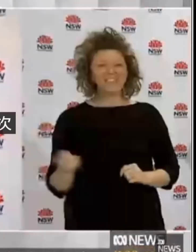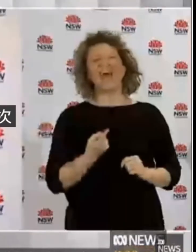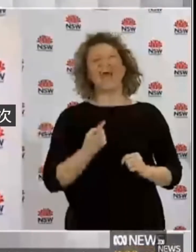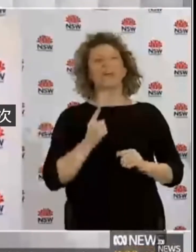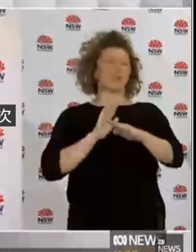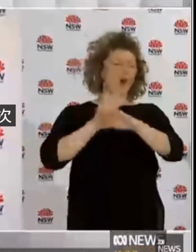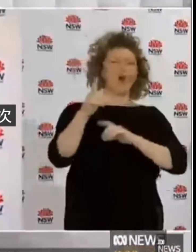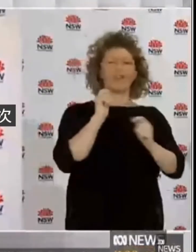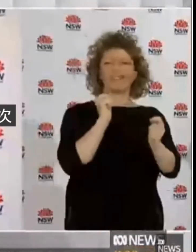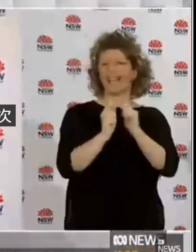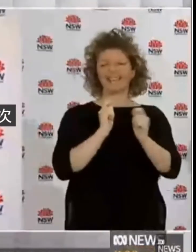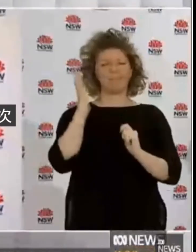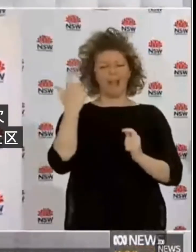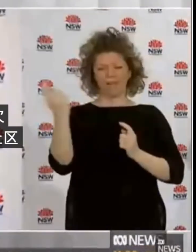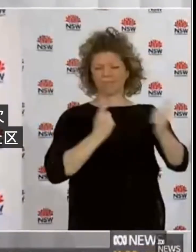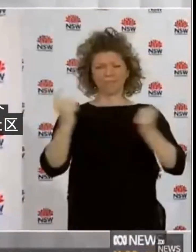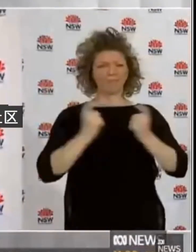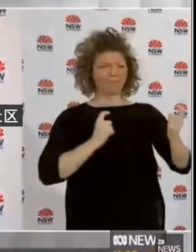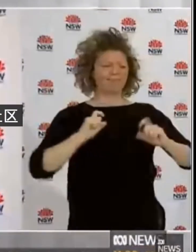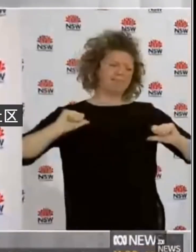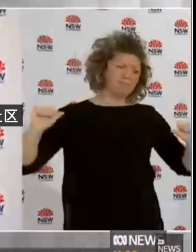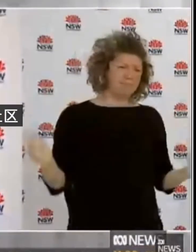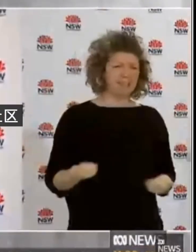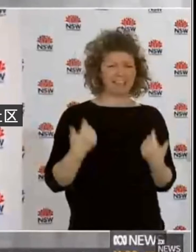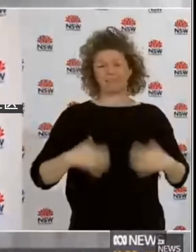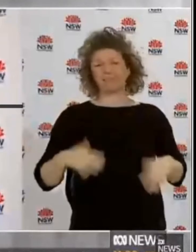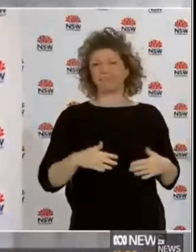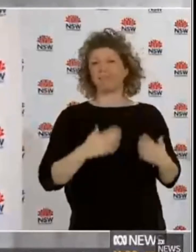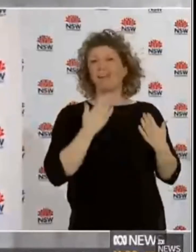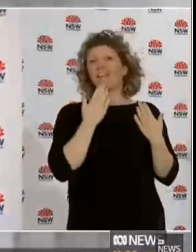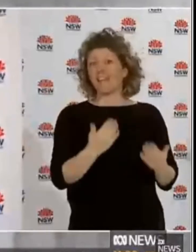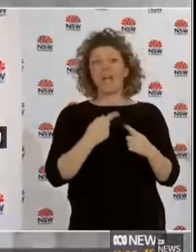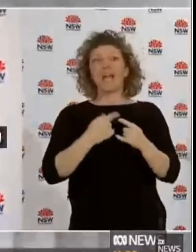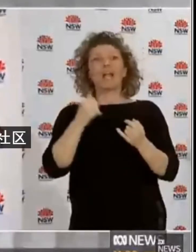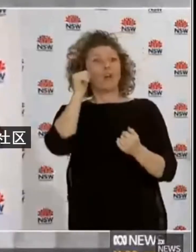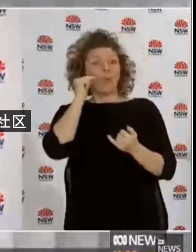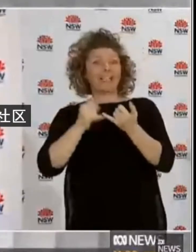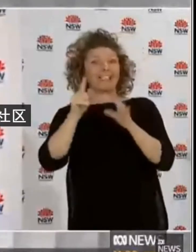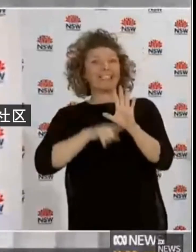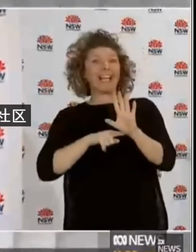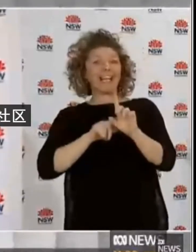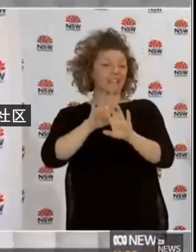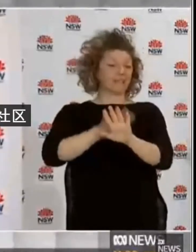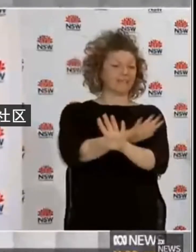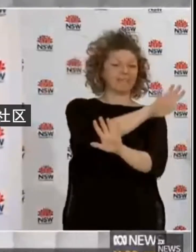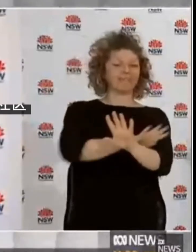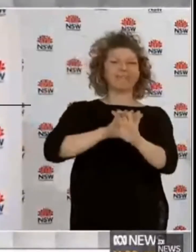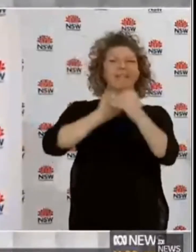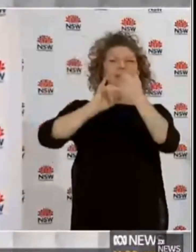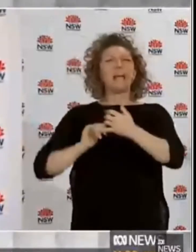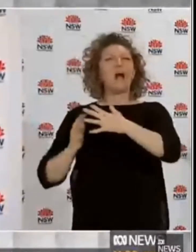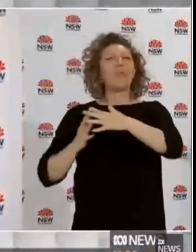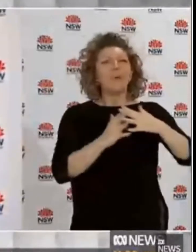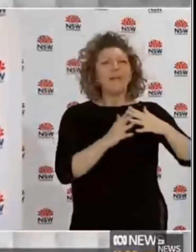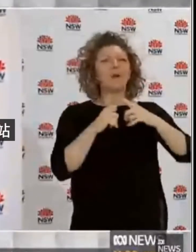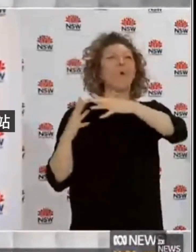105,963 tests. And I want to thank the community again, particularly in southwestern Sydney and western Sydney, for coming out in great numbers. We really